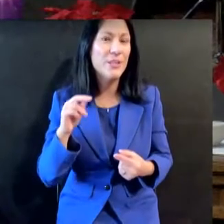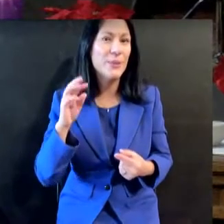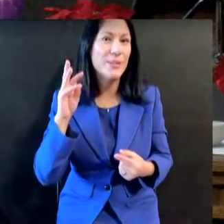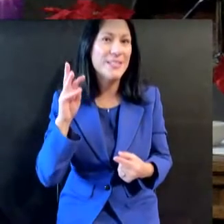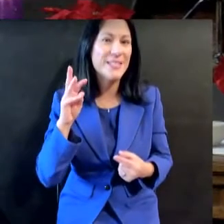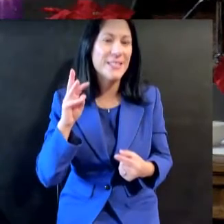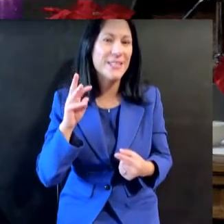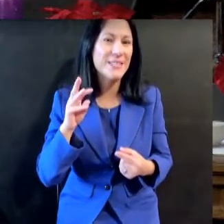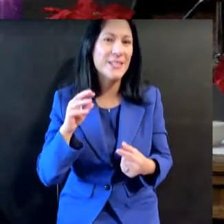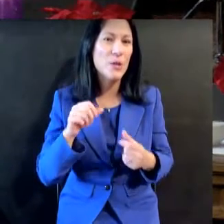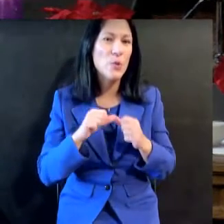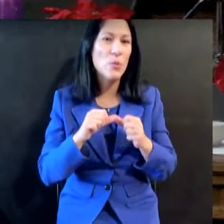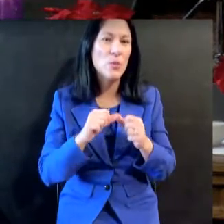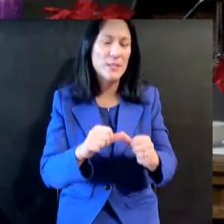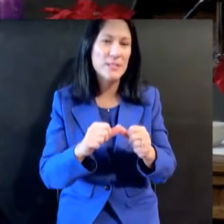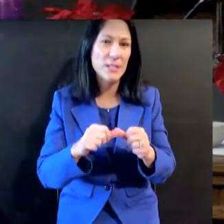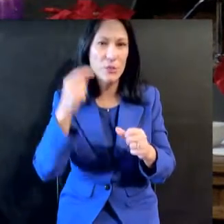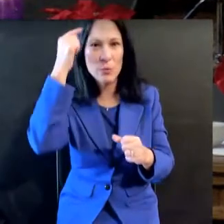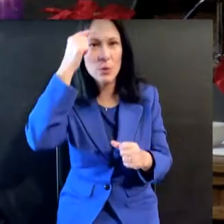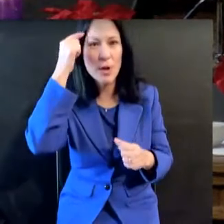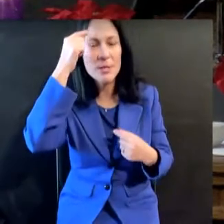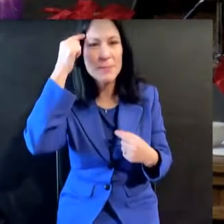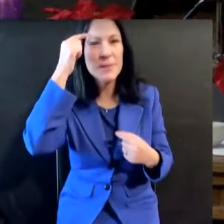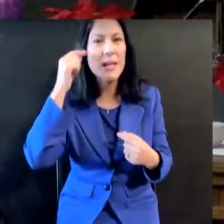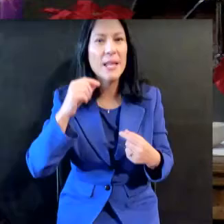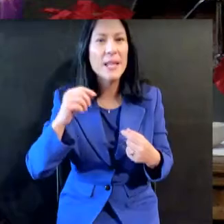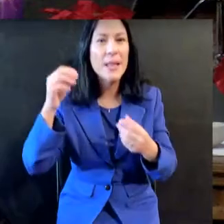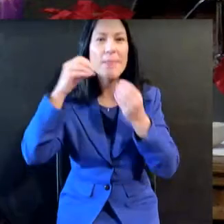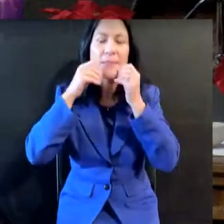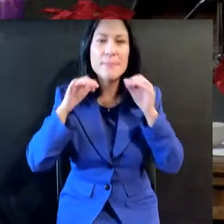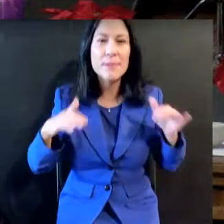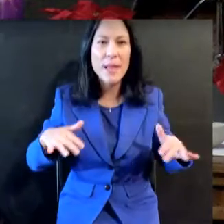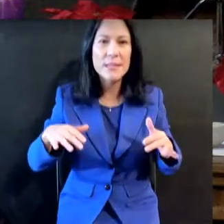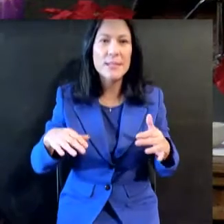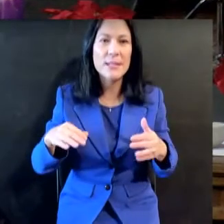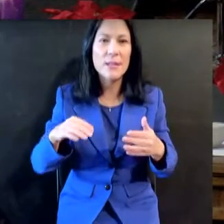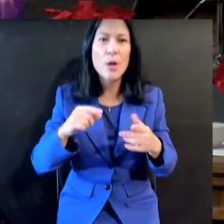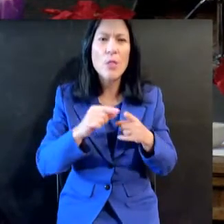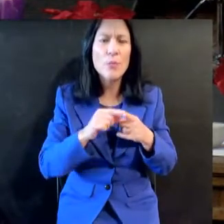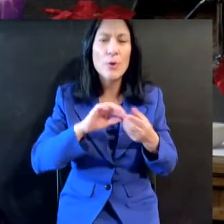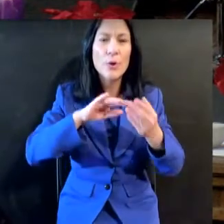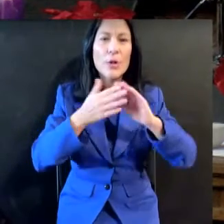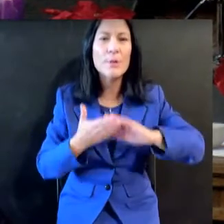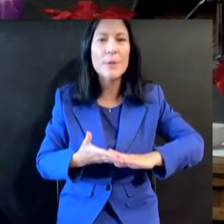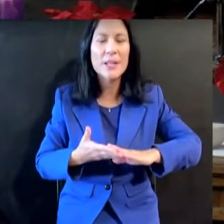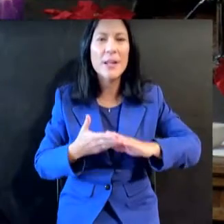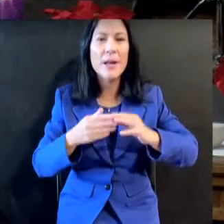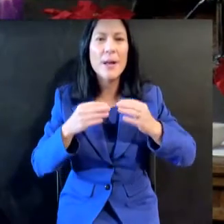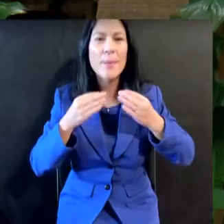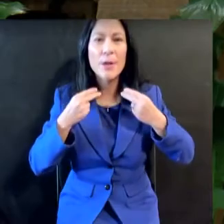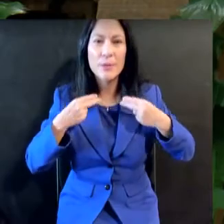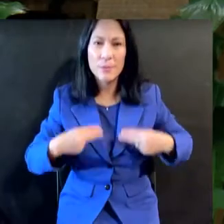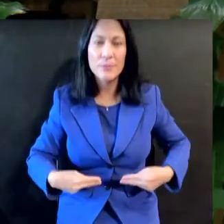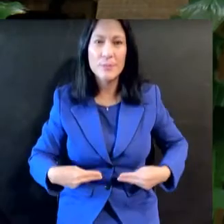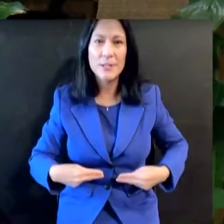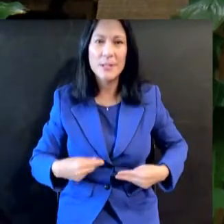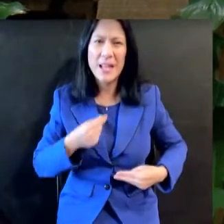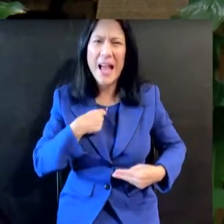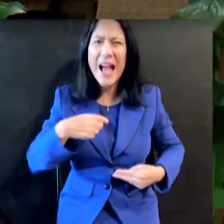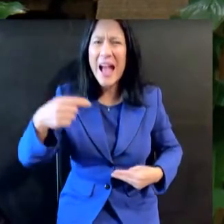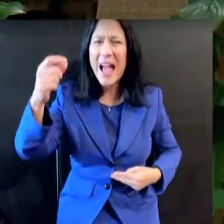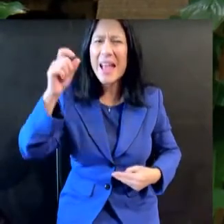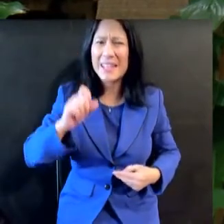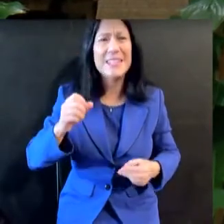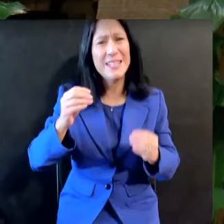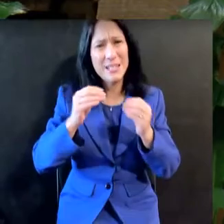this mystery that is the incarnation, the Word made flesh. And I don't know about you, but I need way more